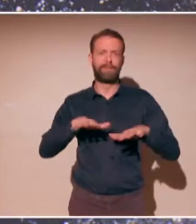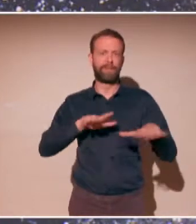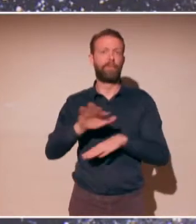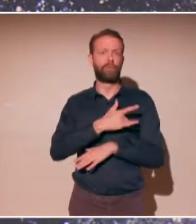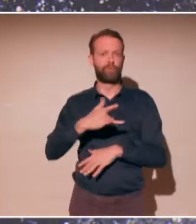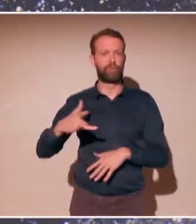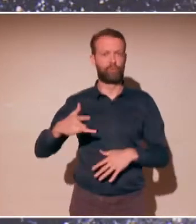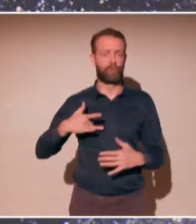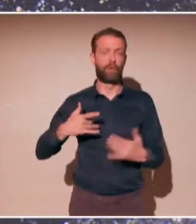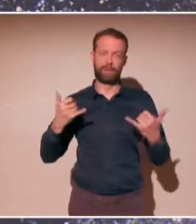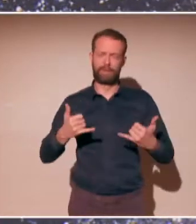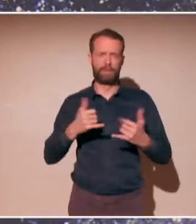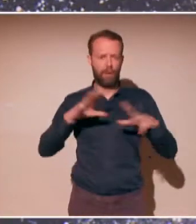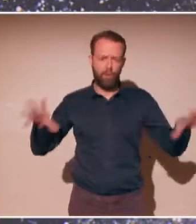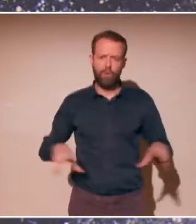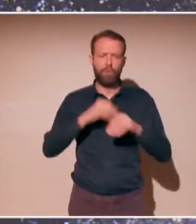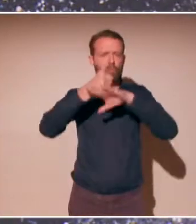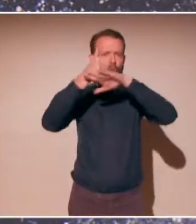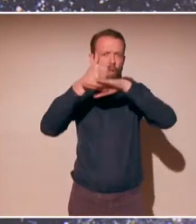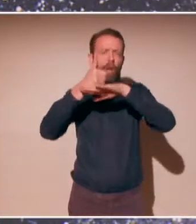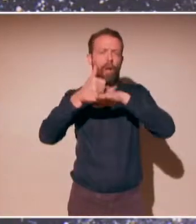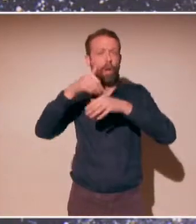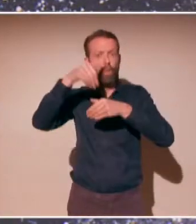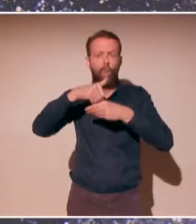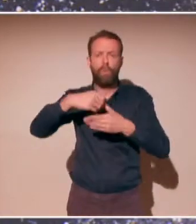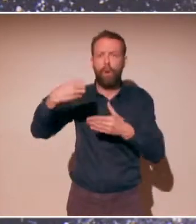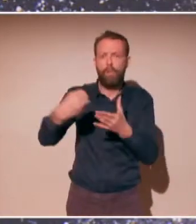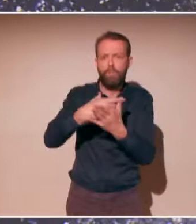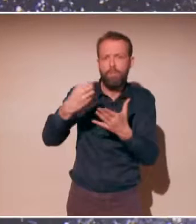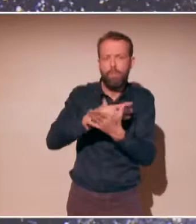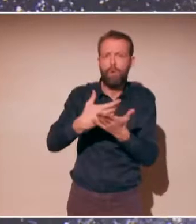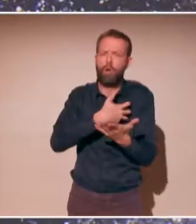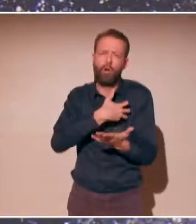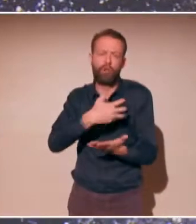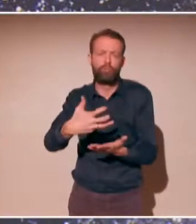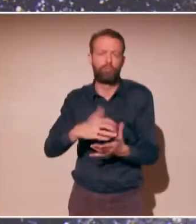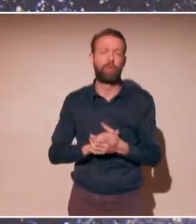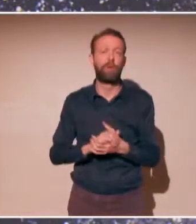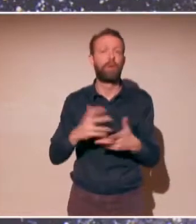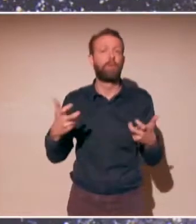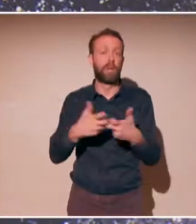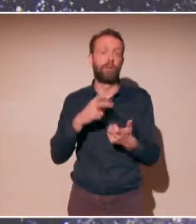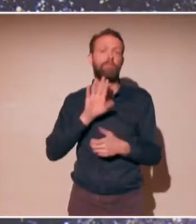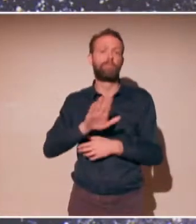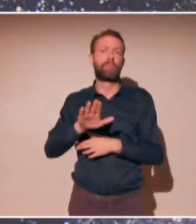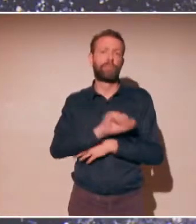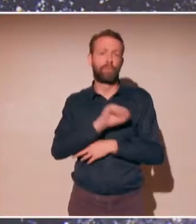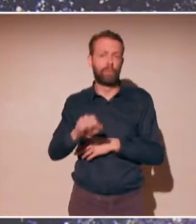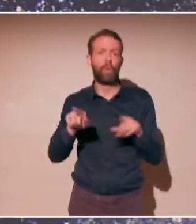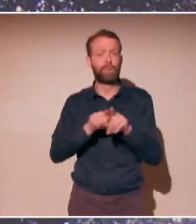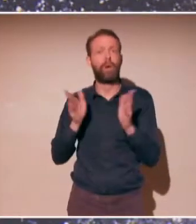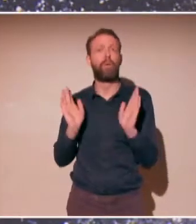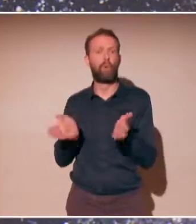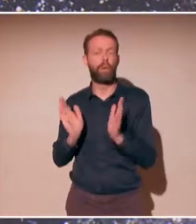have a huge advantage over many others. Our health system is centralized. Our health